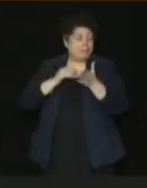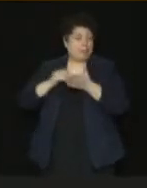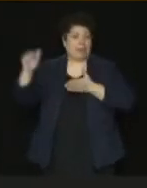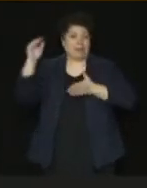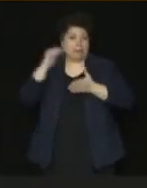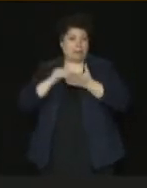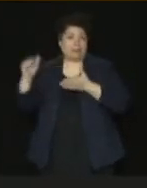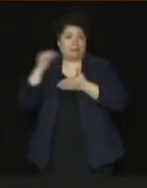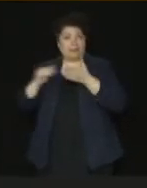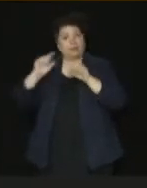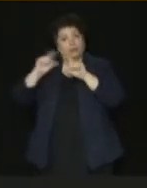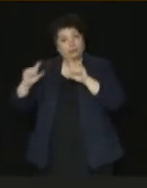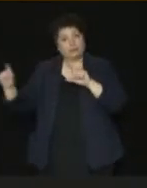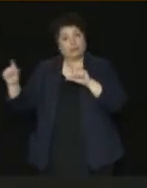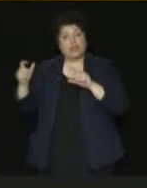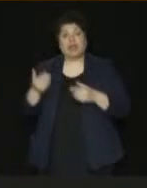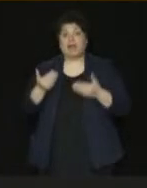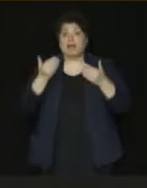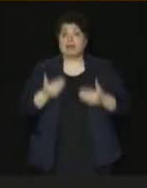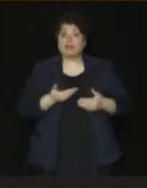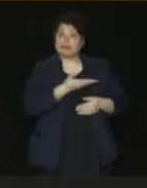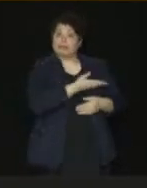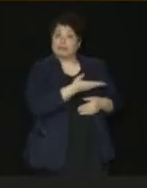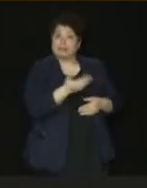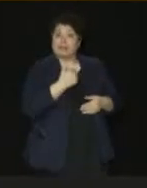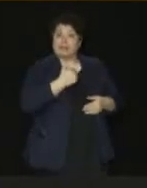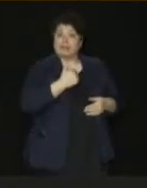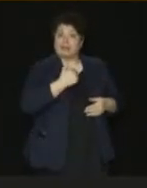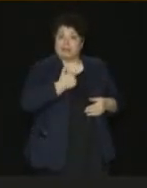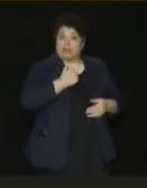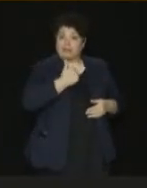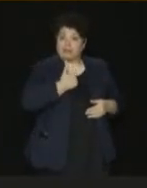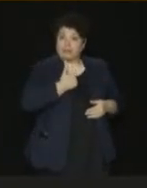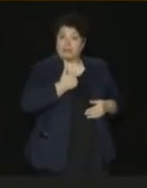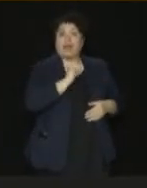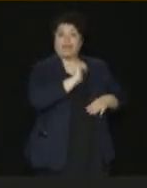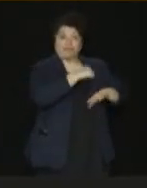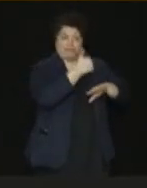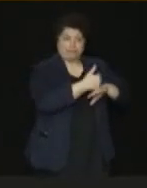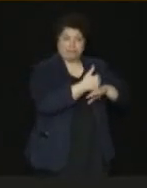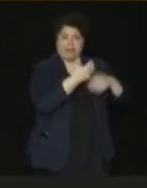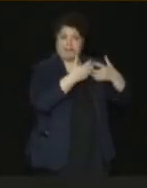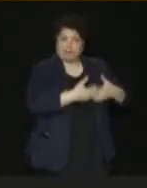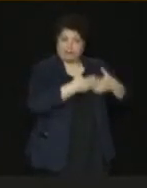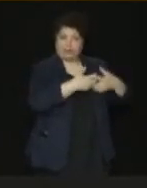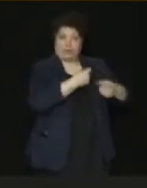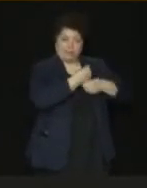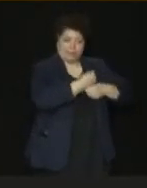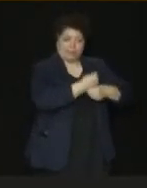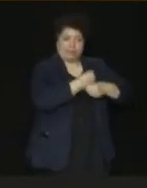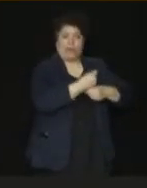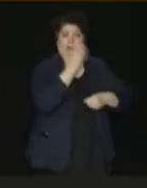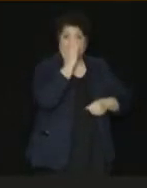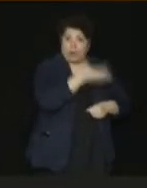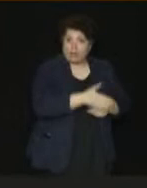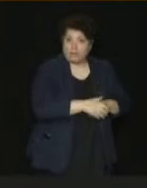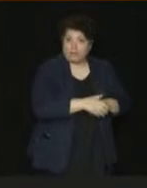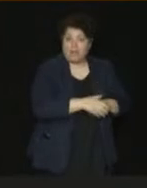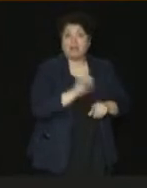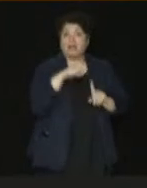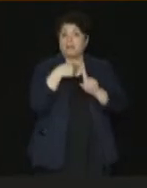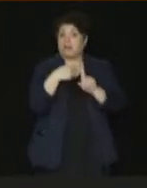we invested in vaccine development and manufacturing here at home. And on that front, I have good news to